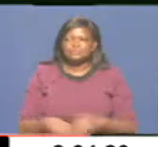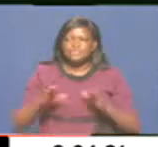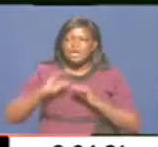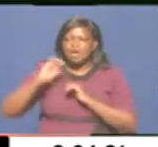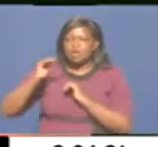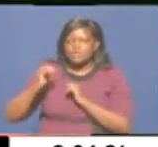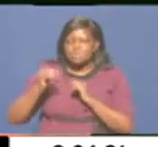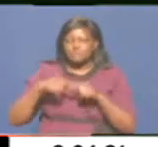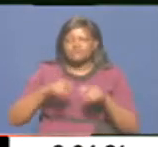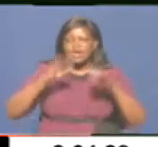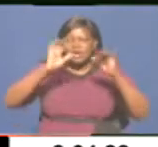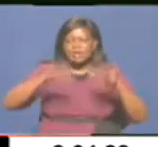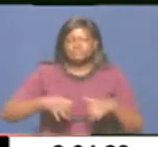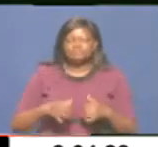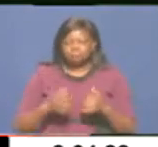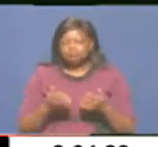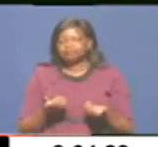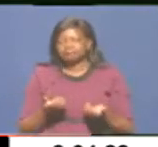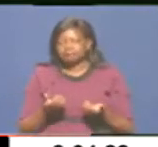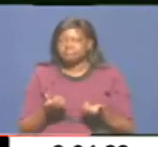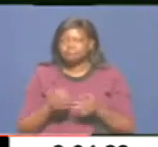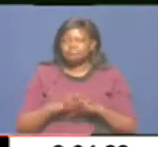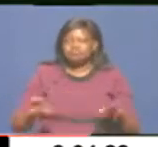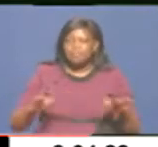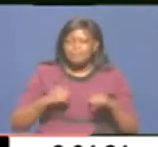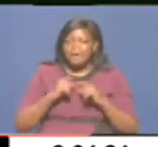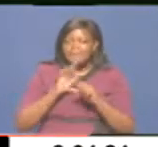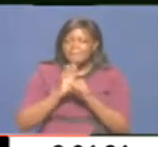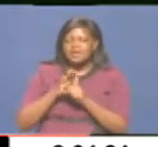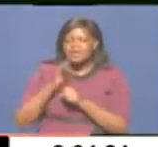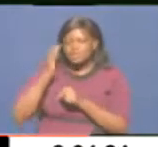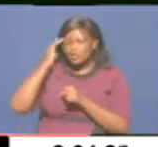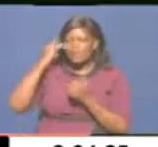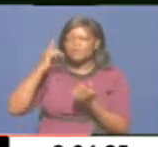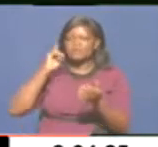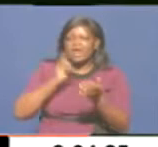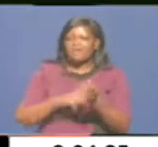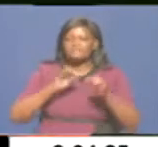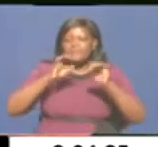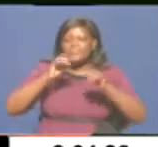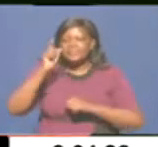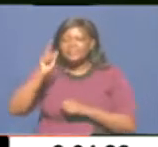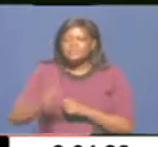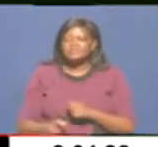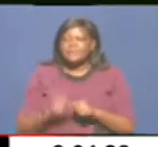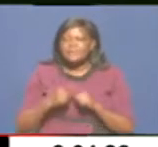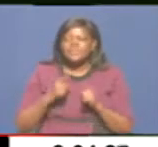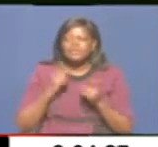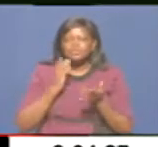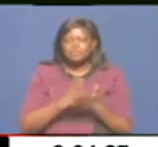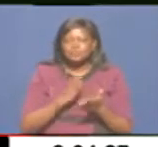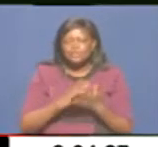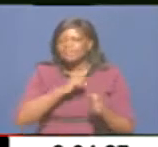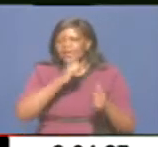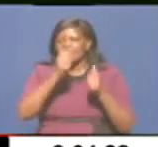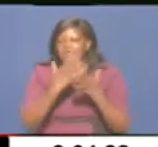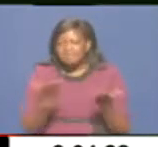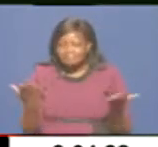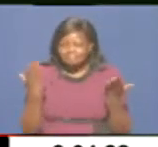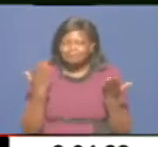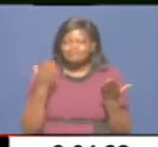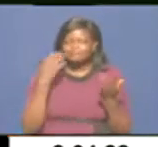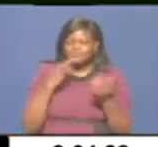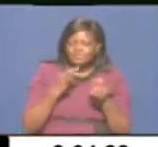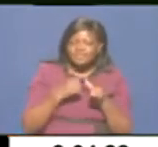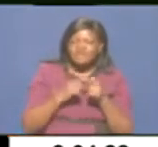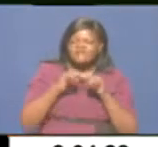is an agriculturally endowed land. Even though most of us know about rice farming in the region, horticulture is also blossoming in the county and farmers